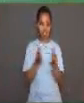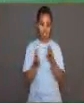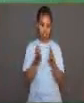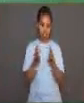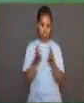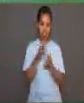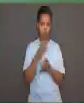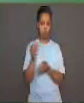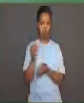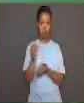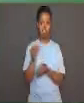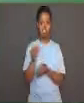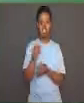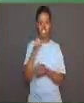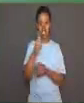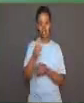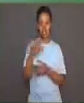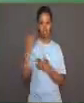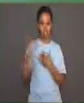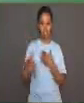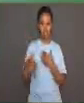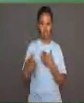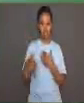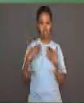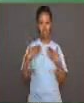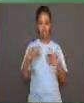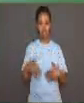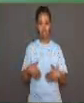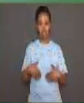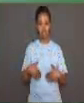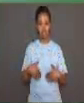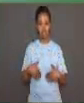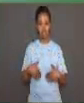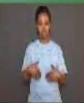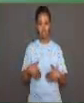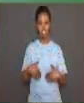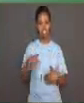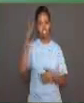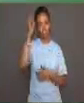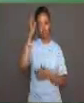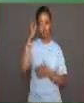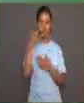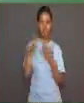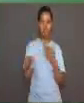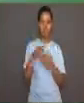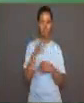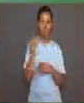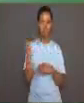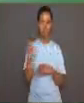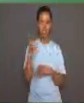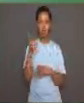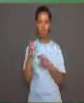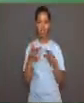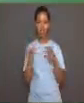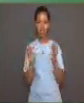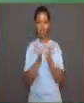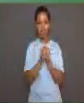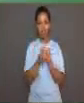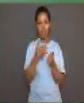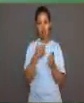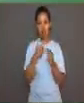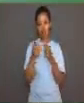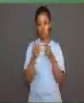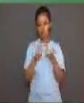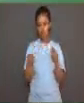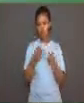skin, shape of your body, and texture of your hair compared to other races.